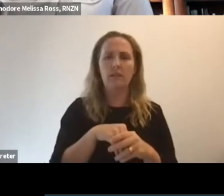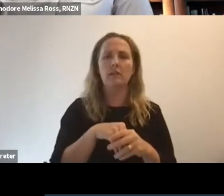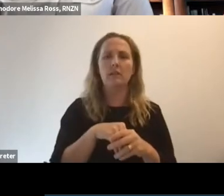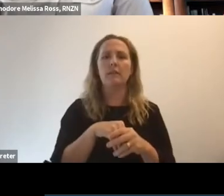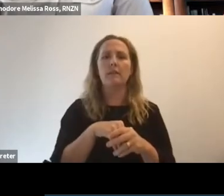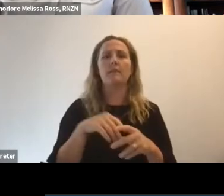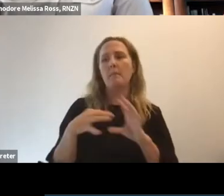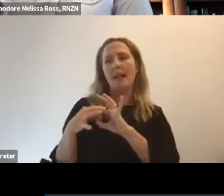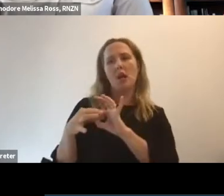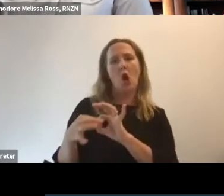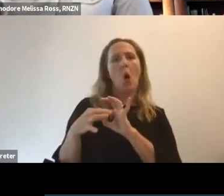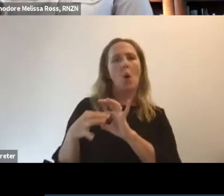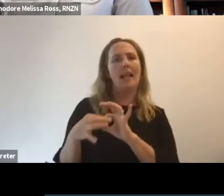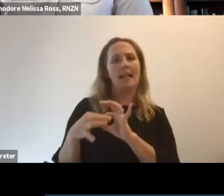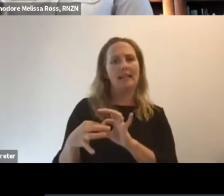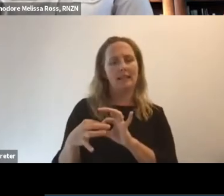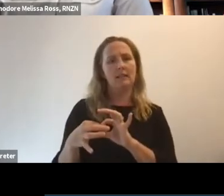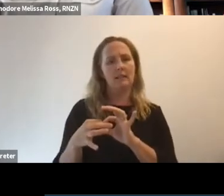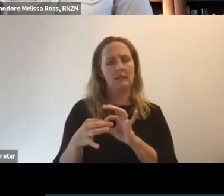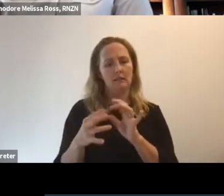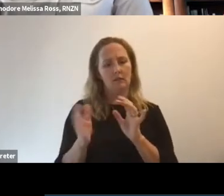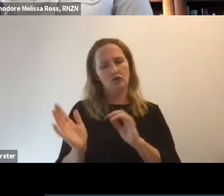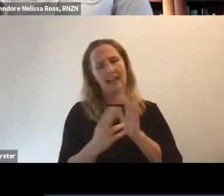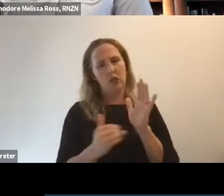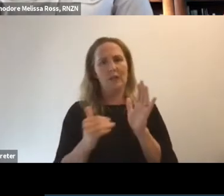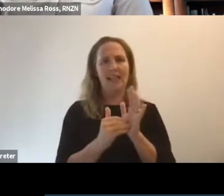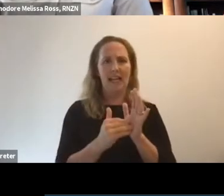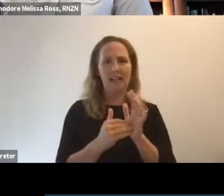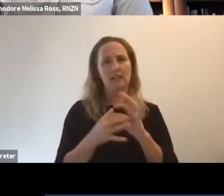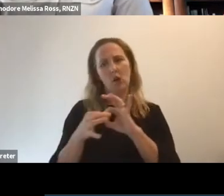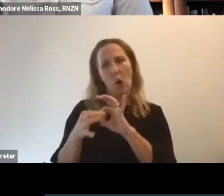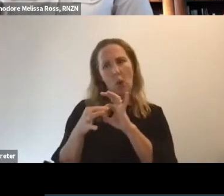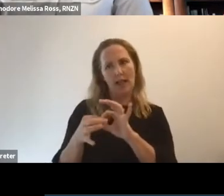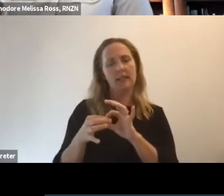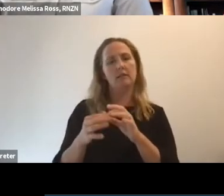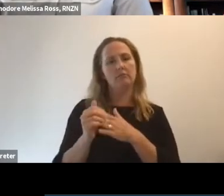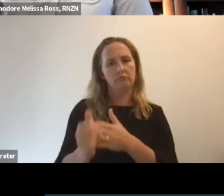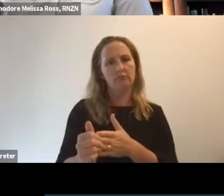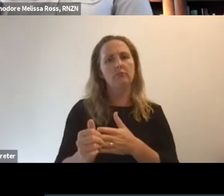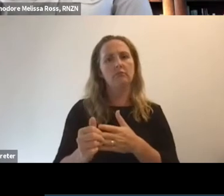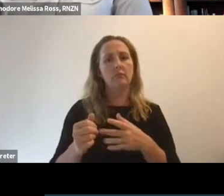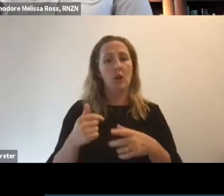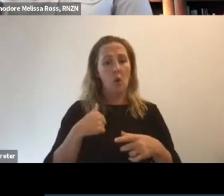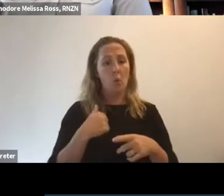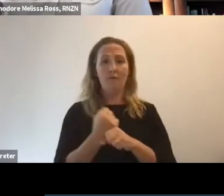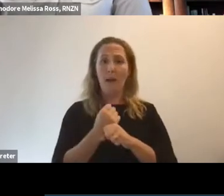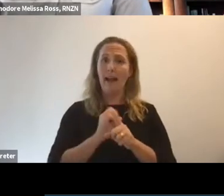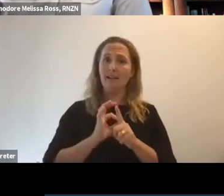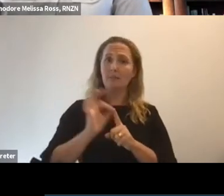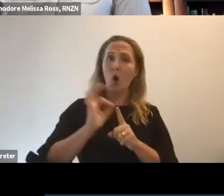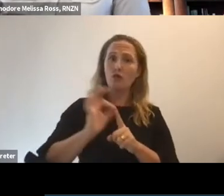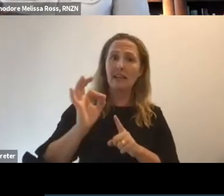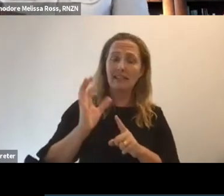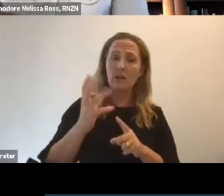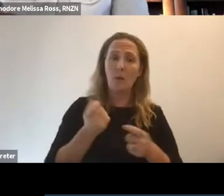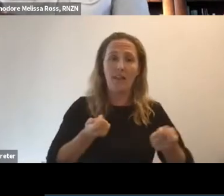here. We've made a significant amount of progress in governance and in other areas. We've